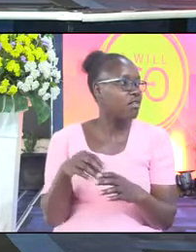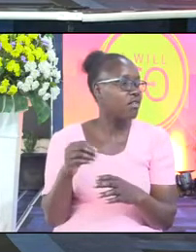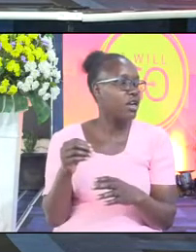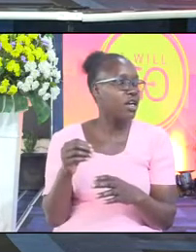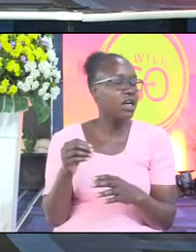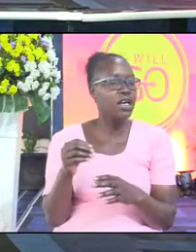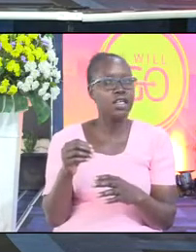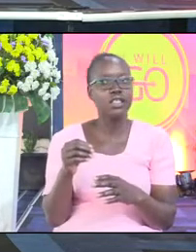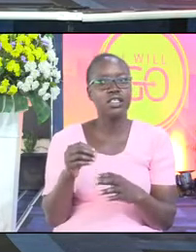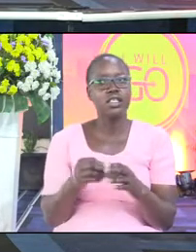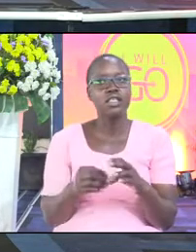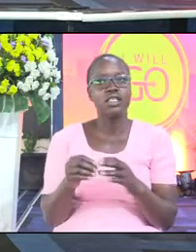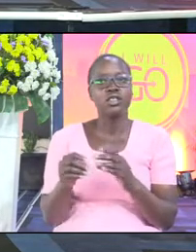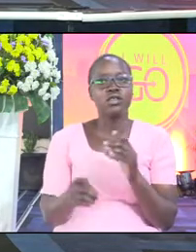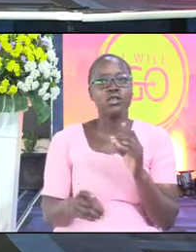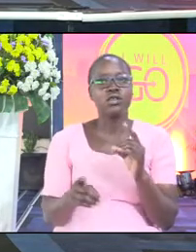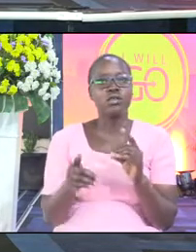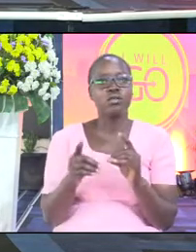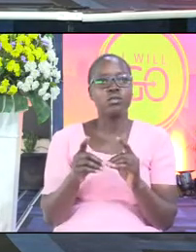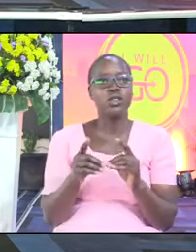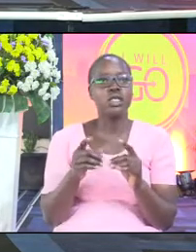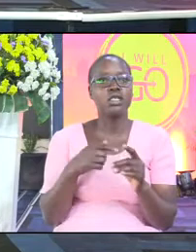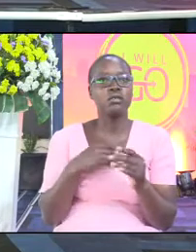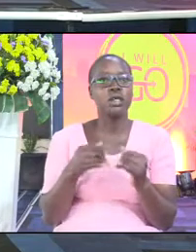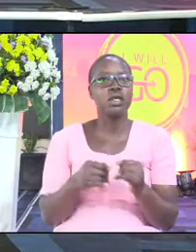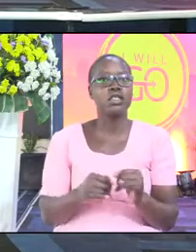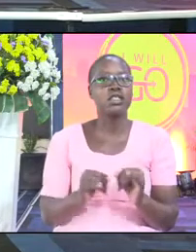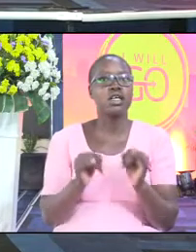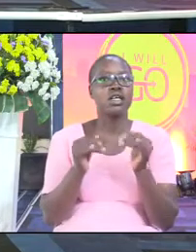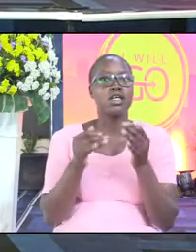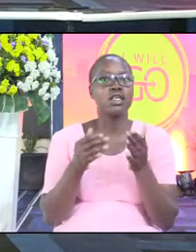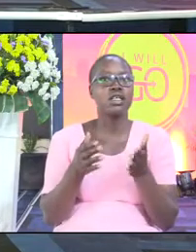strength I find. Don't rush it.